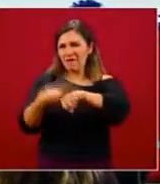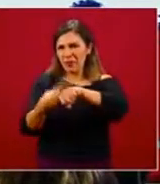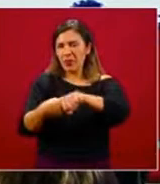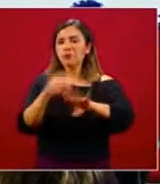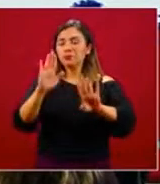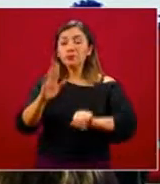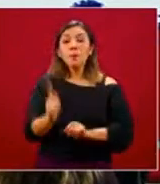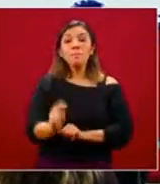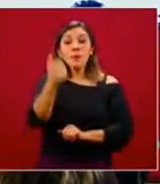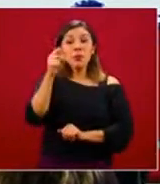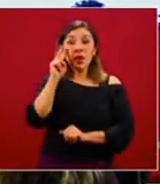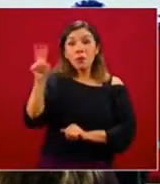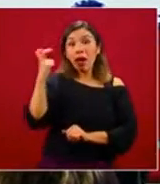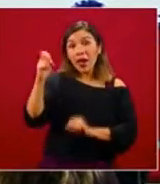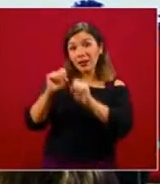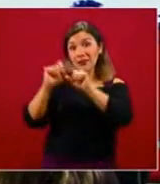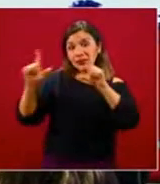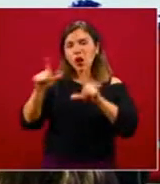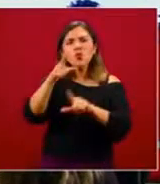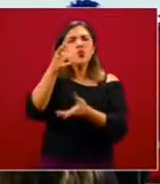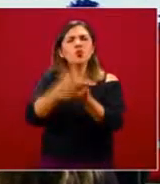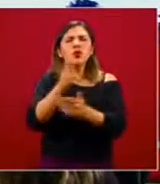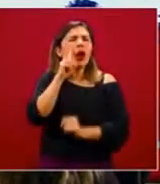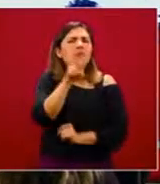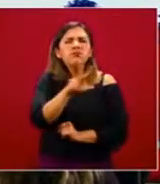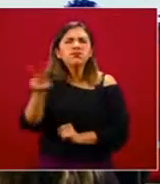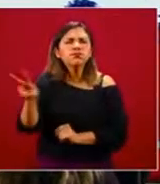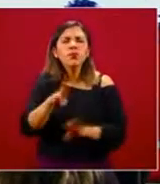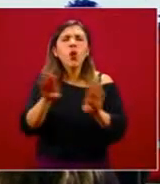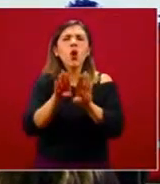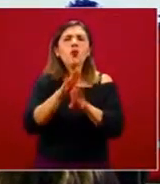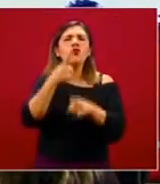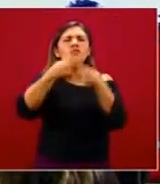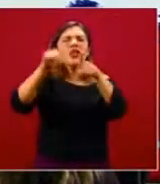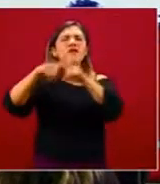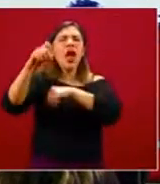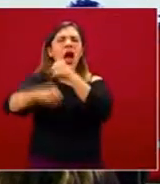epidemiological scene first. This first slide,